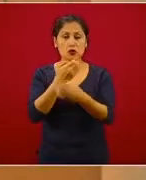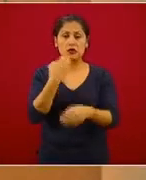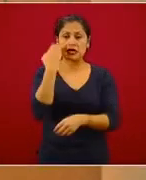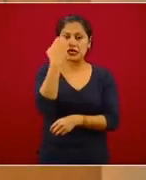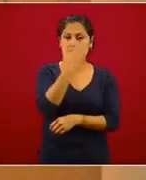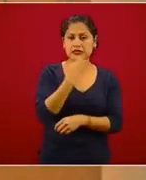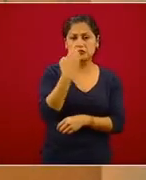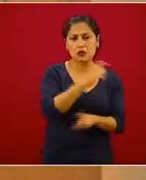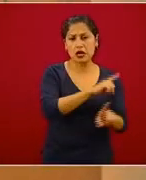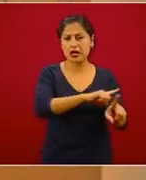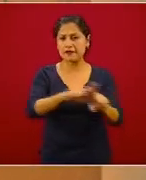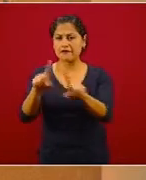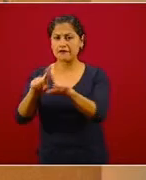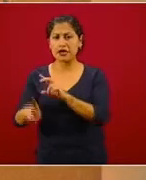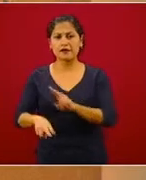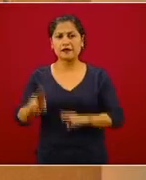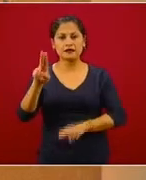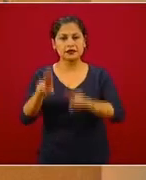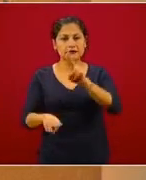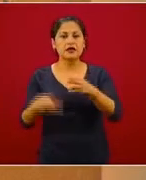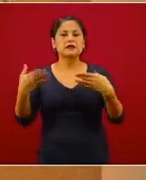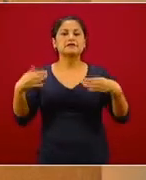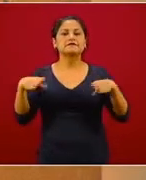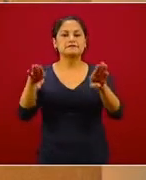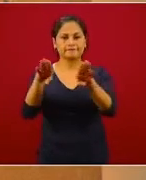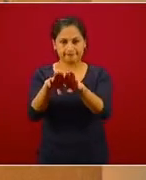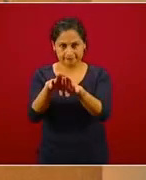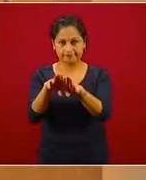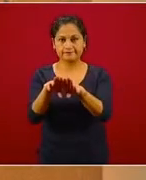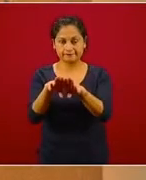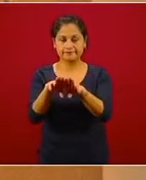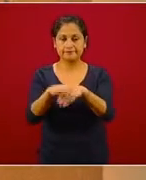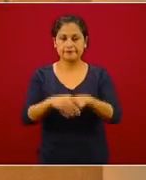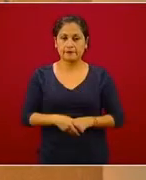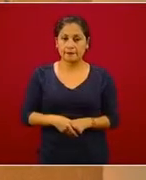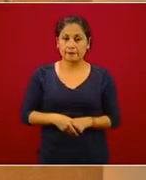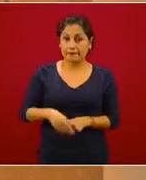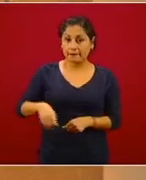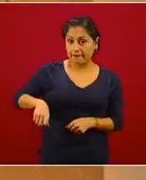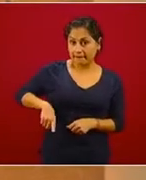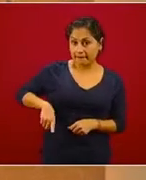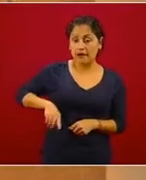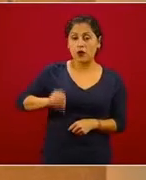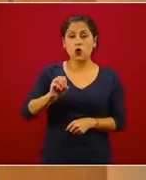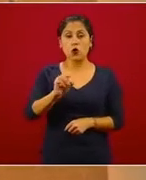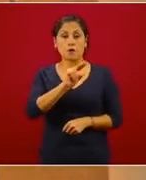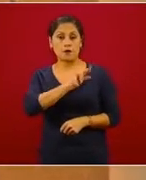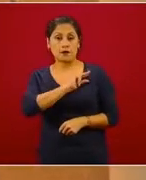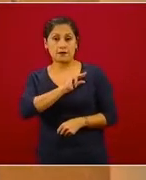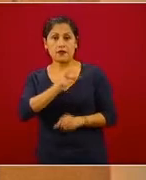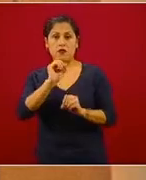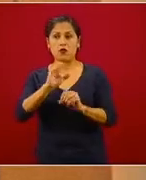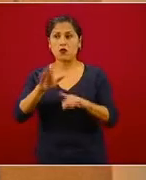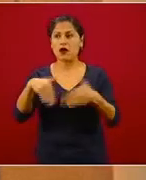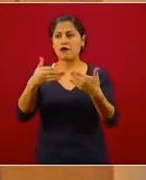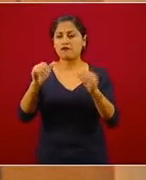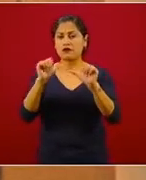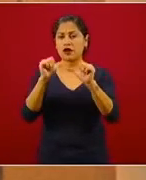educational sector. We canceled classes at every single school, public,